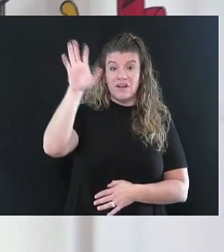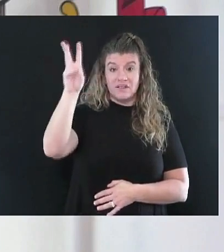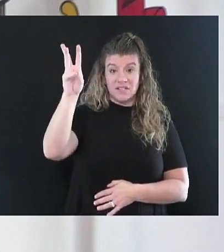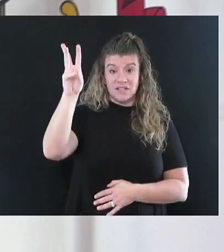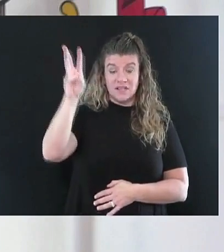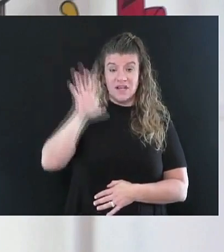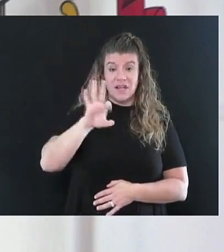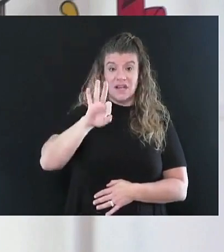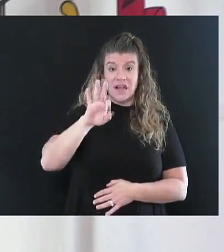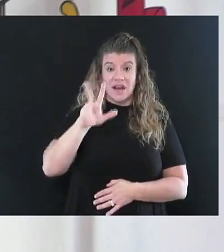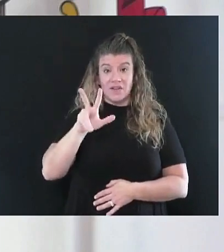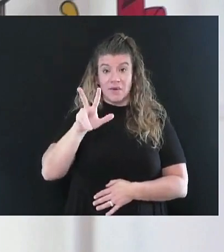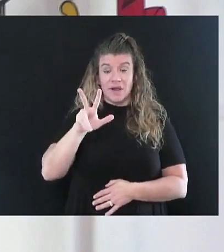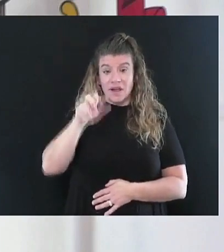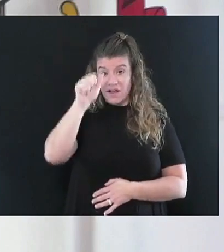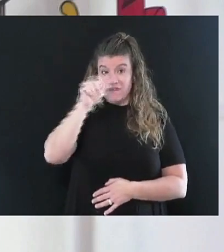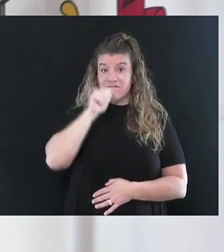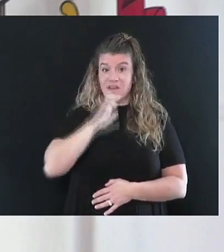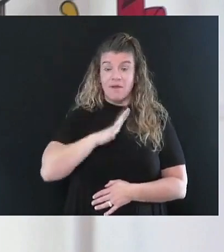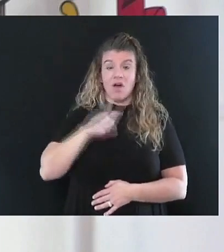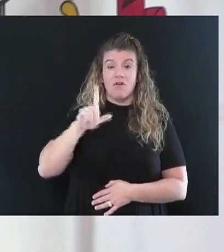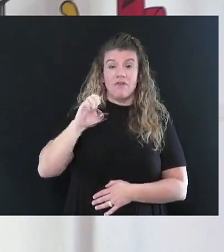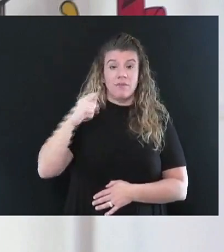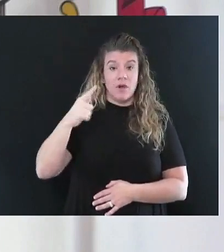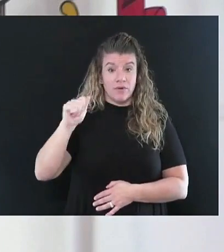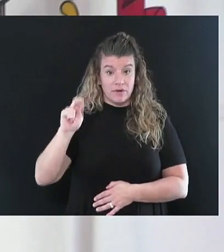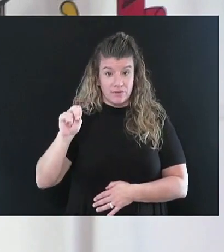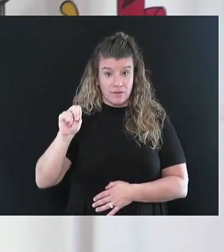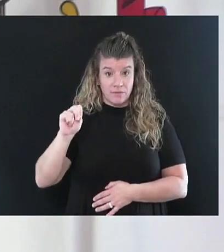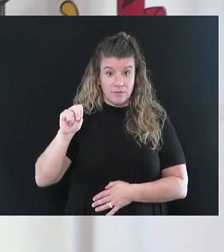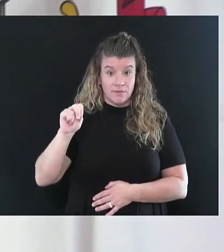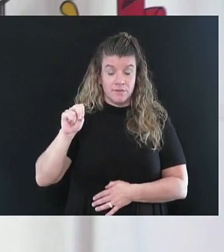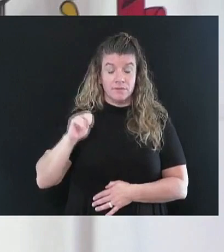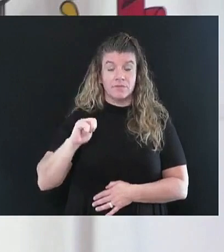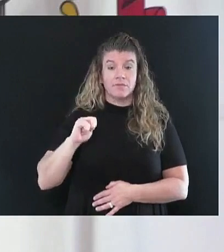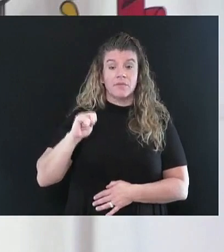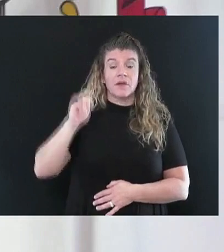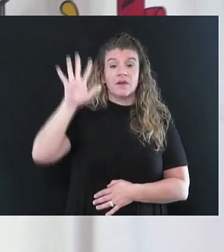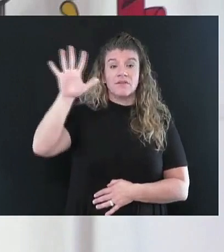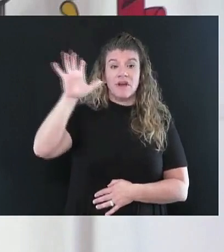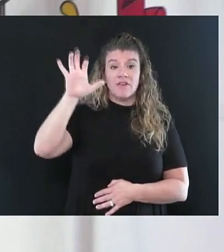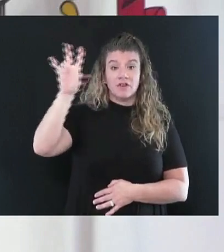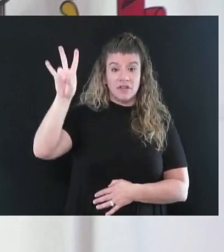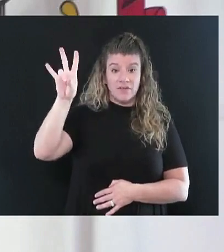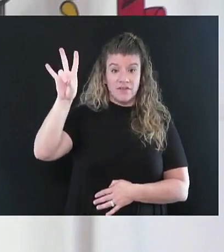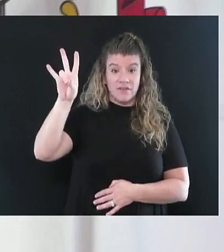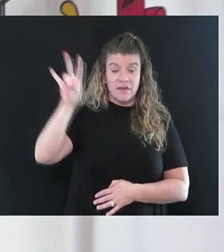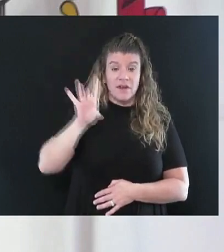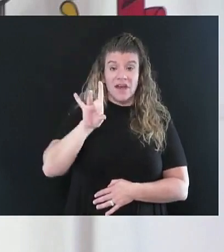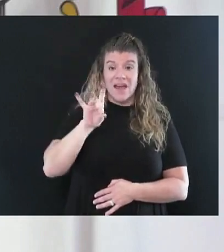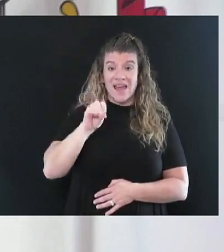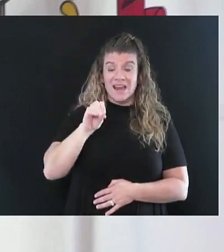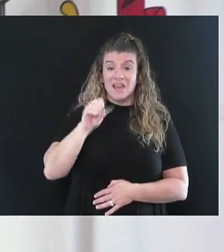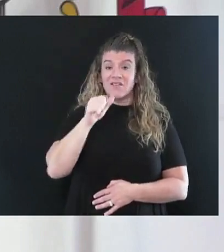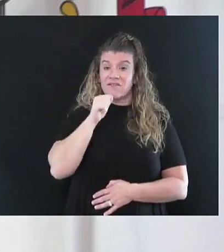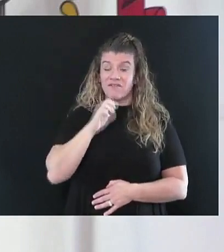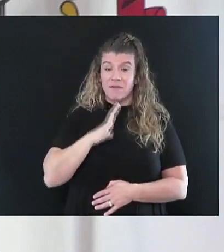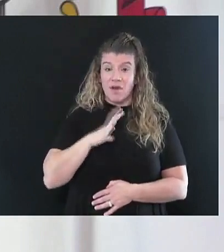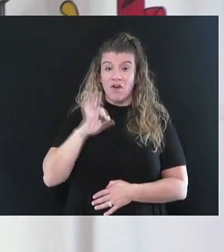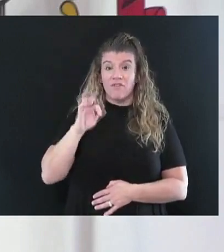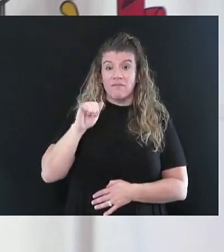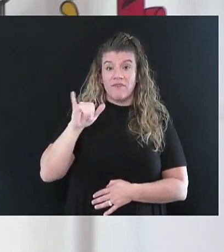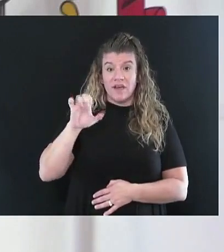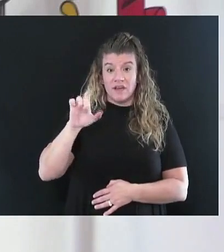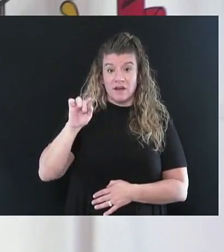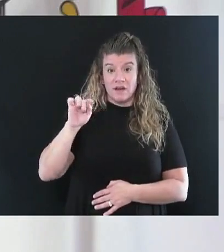death, a 93-year-old female from Logan County. Our 507th death, an 80-year-old female from Fayette